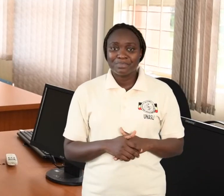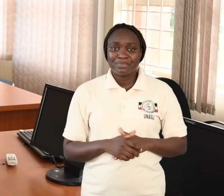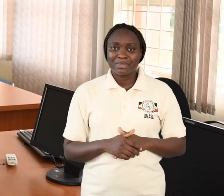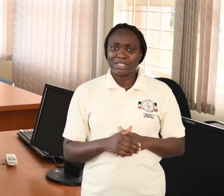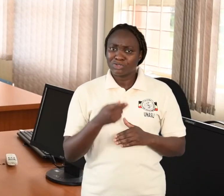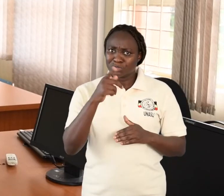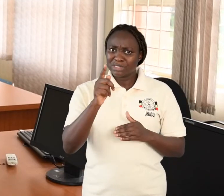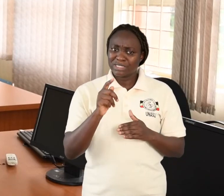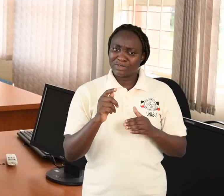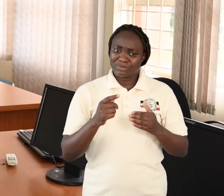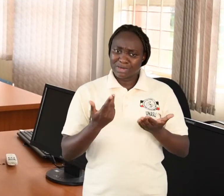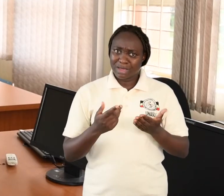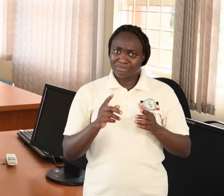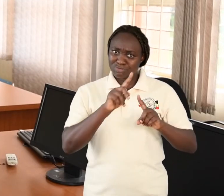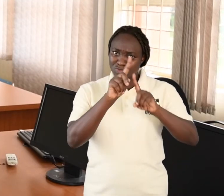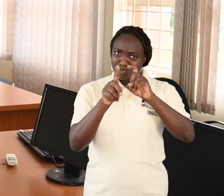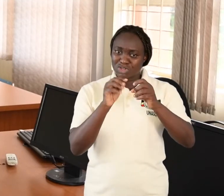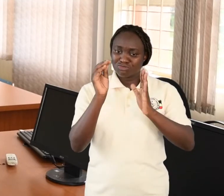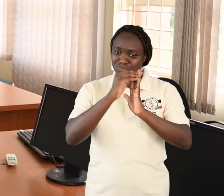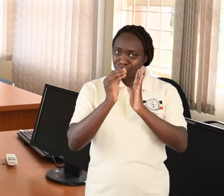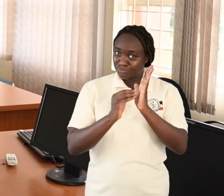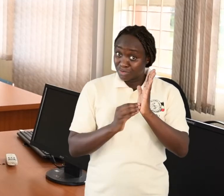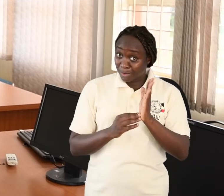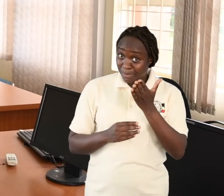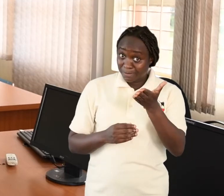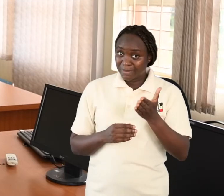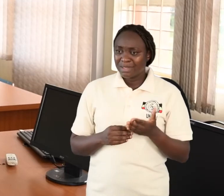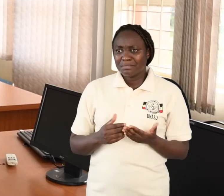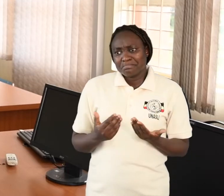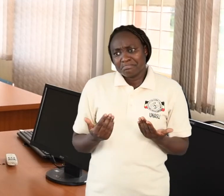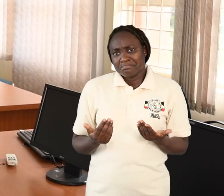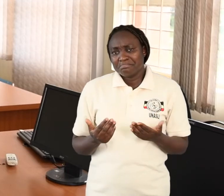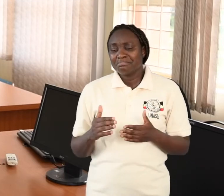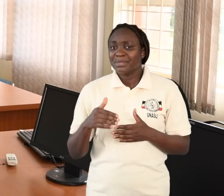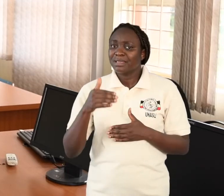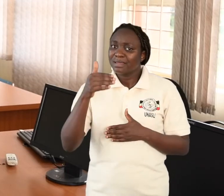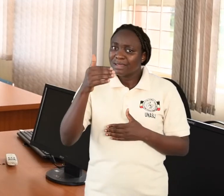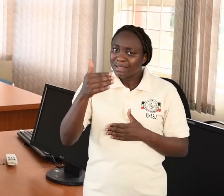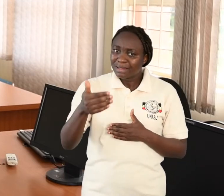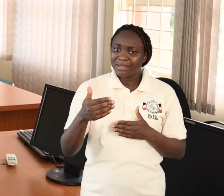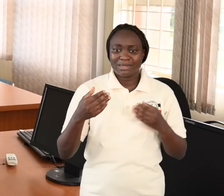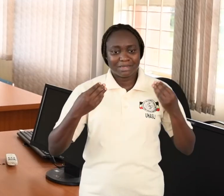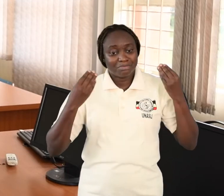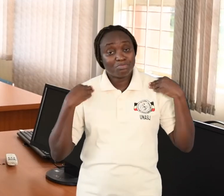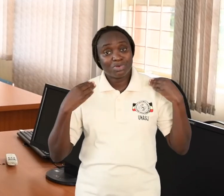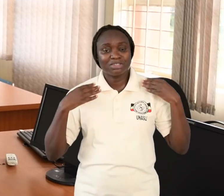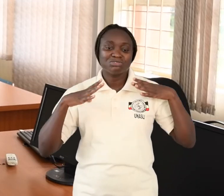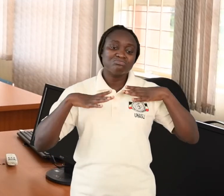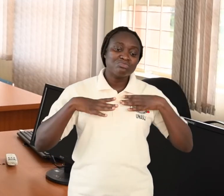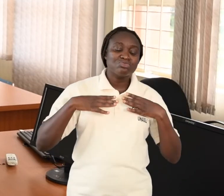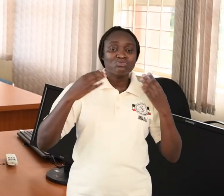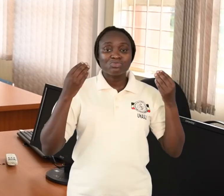You write down these questions and you try them during your free time.